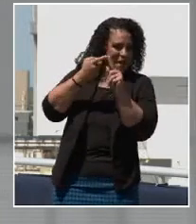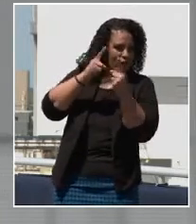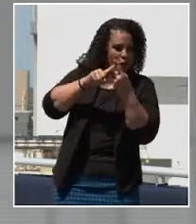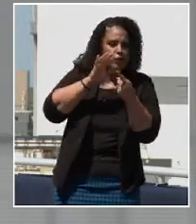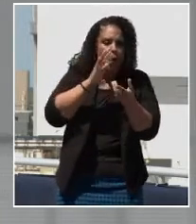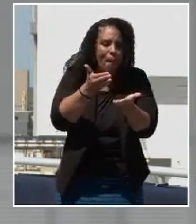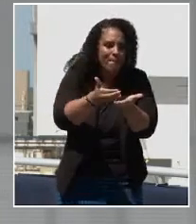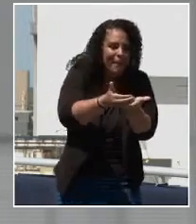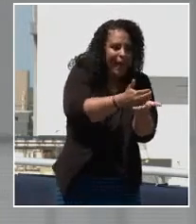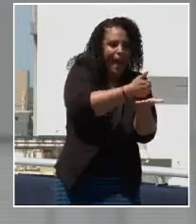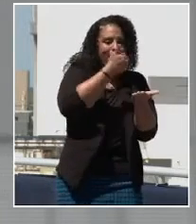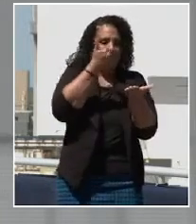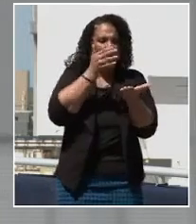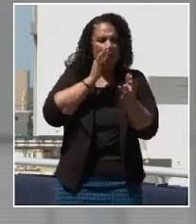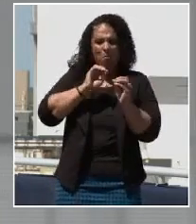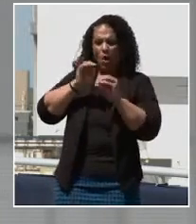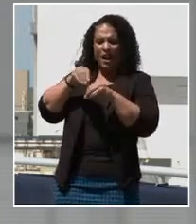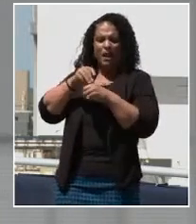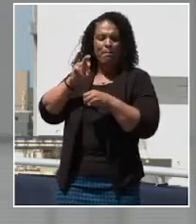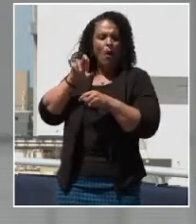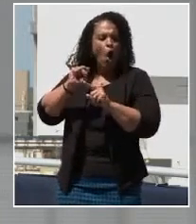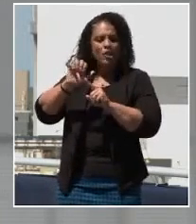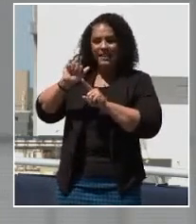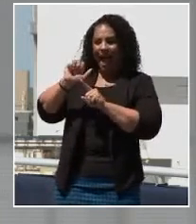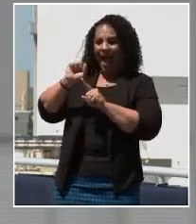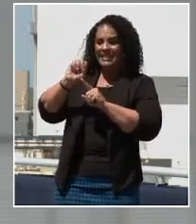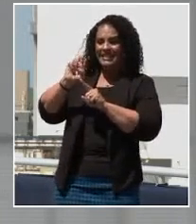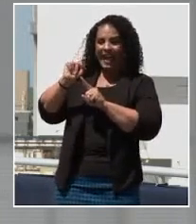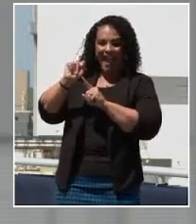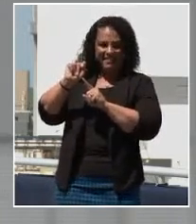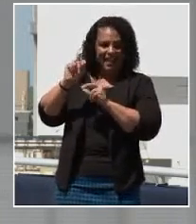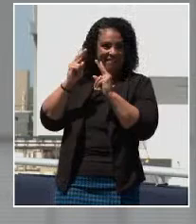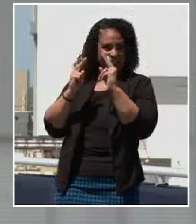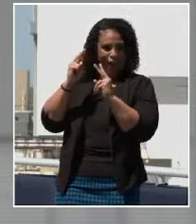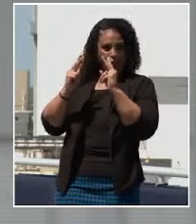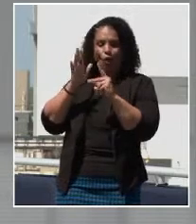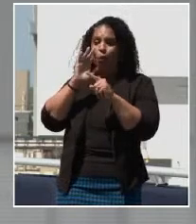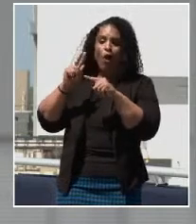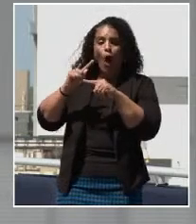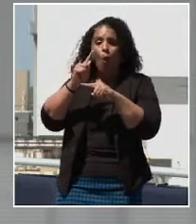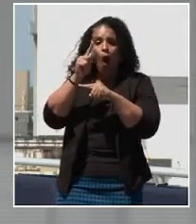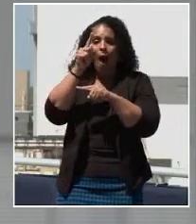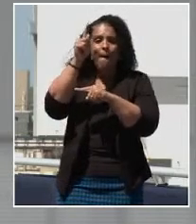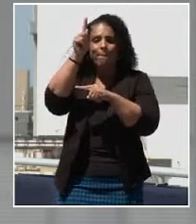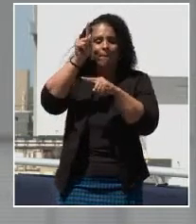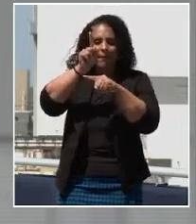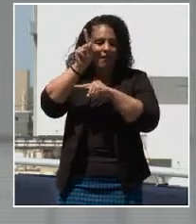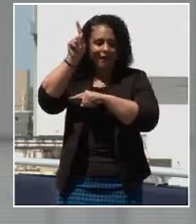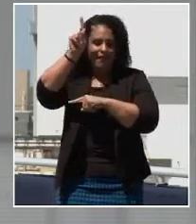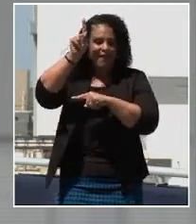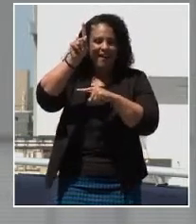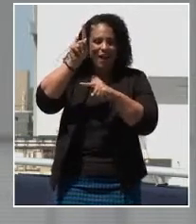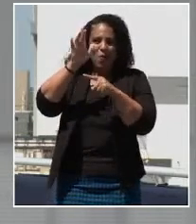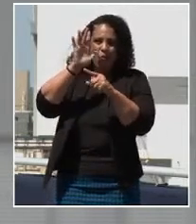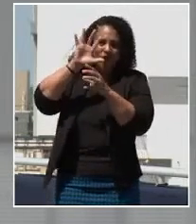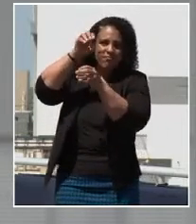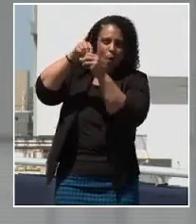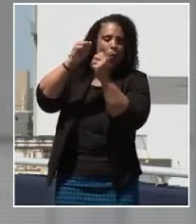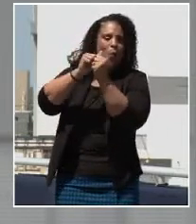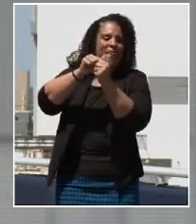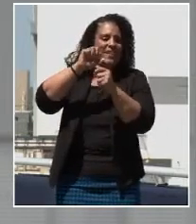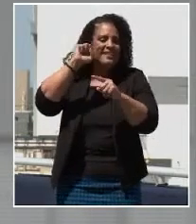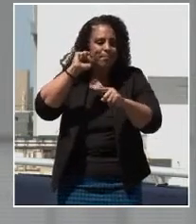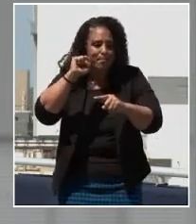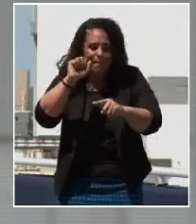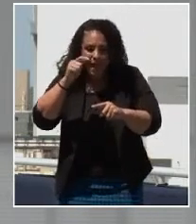it in a Mars Ascent vehicle and it goes up and it rondevo with a spacecraft in